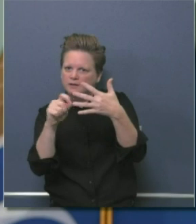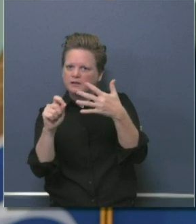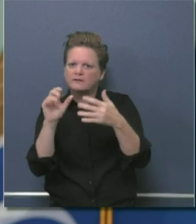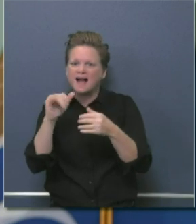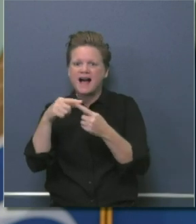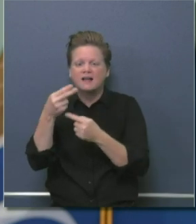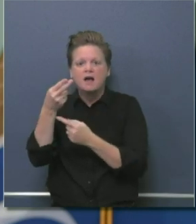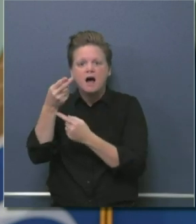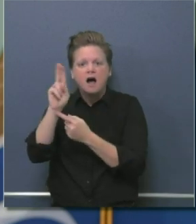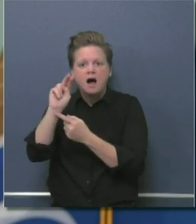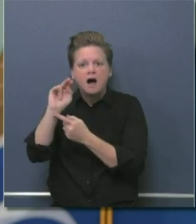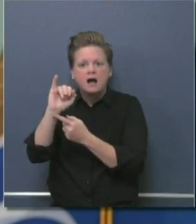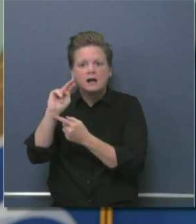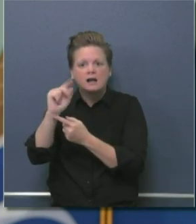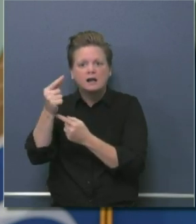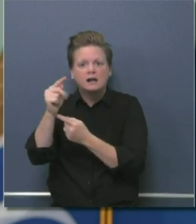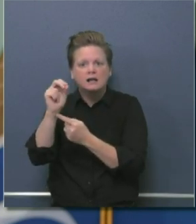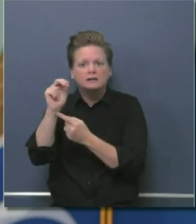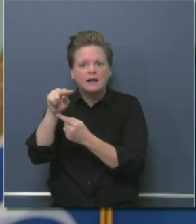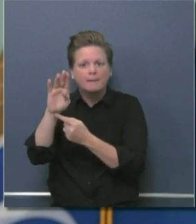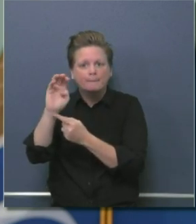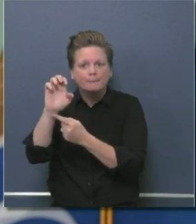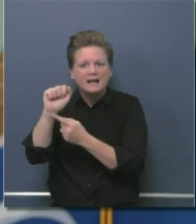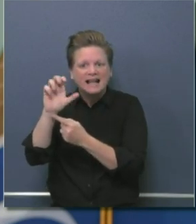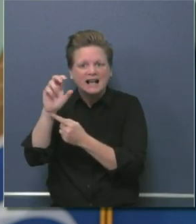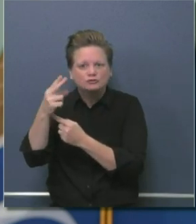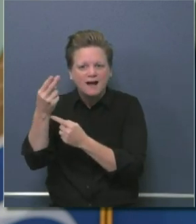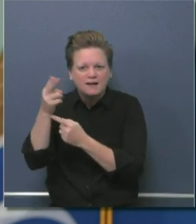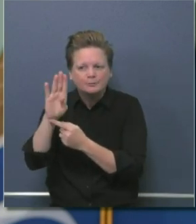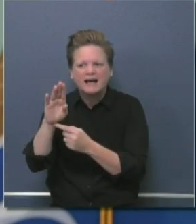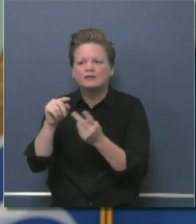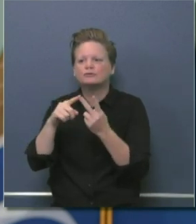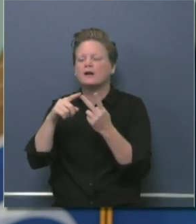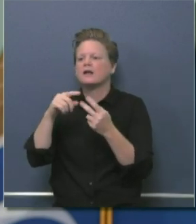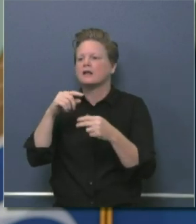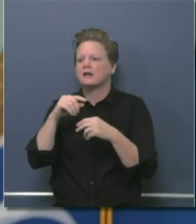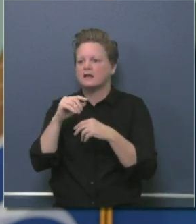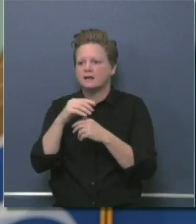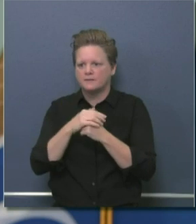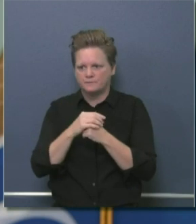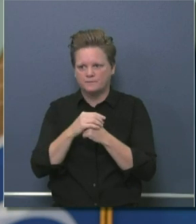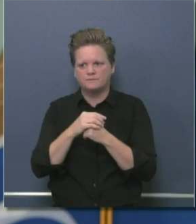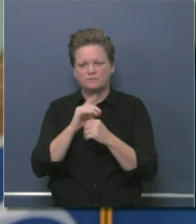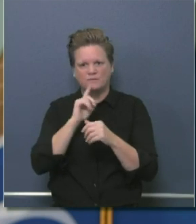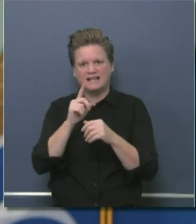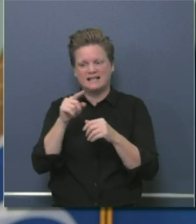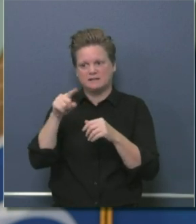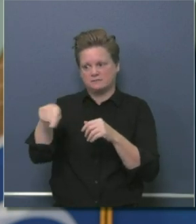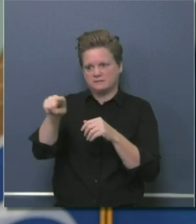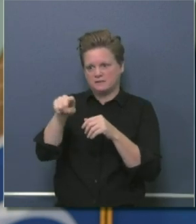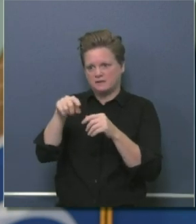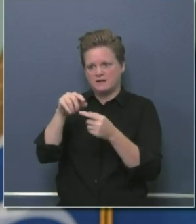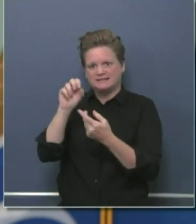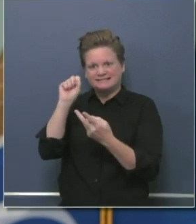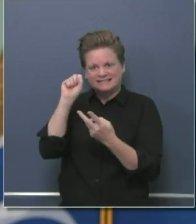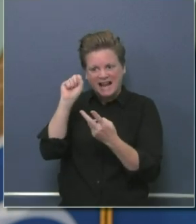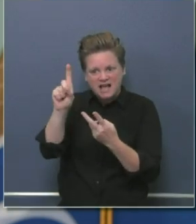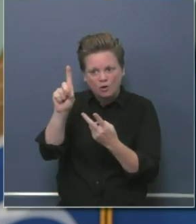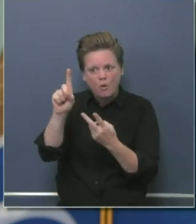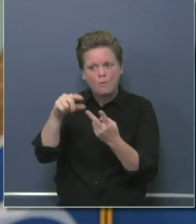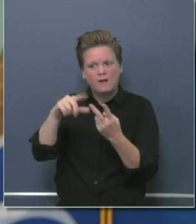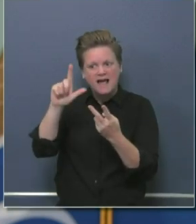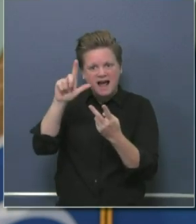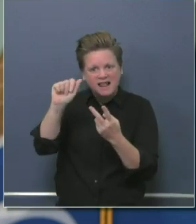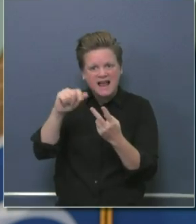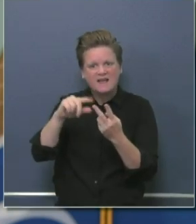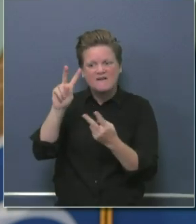others, Dana Point, and continuing the incredible work that San Diego, LA, Ventura, and others had done in